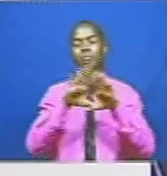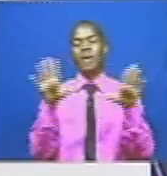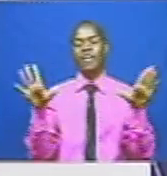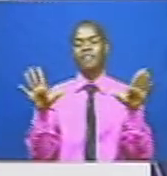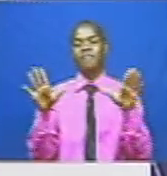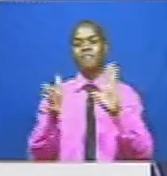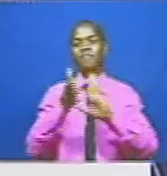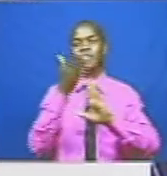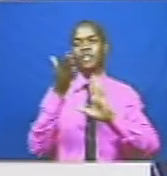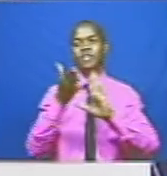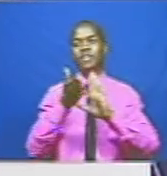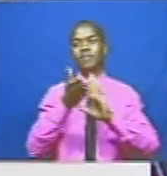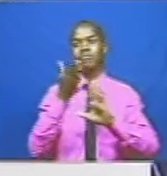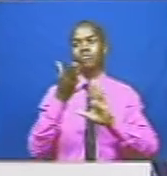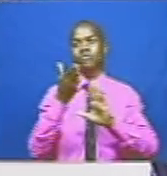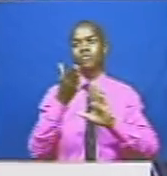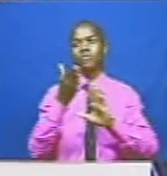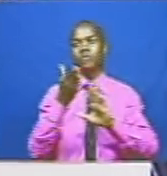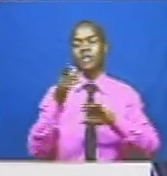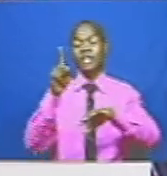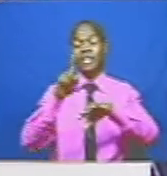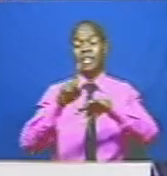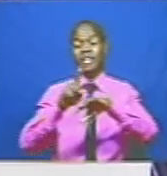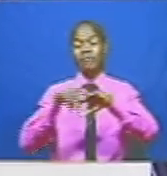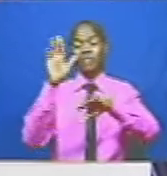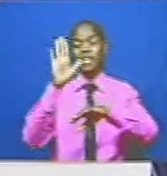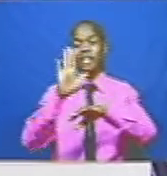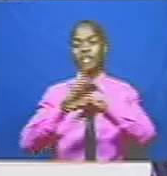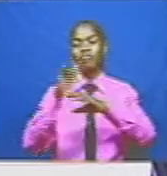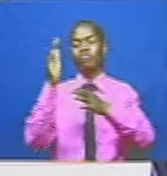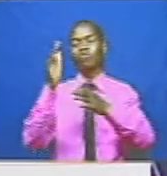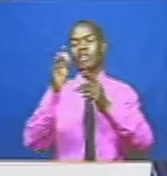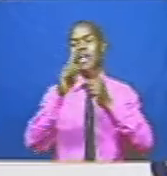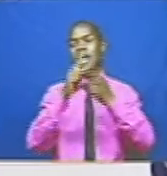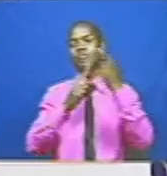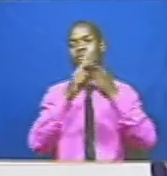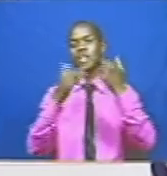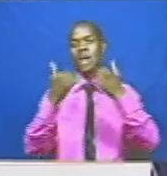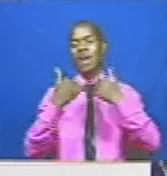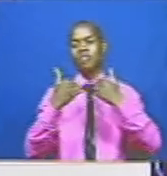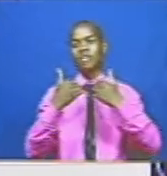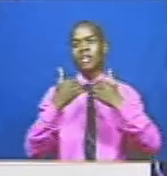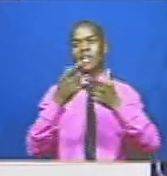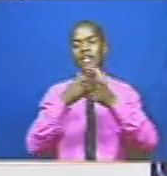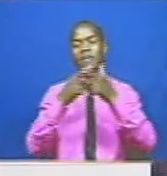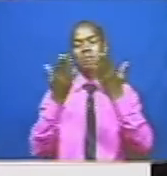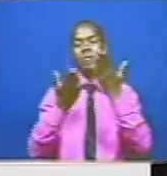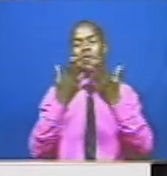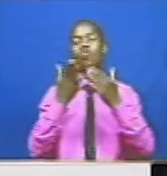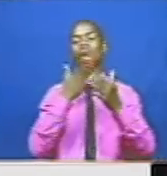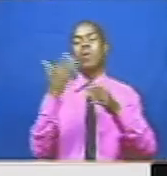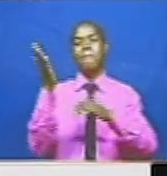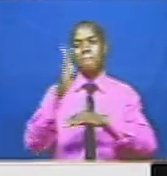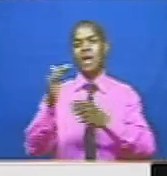spreads, then people will appreciate it better. If you get a good experience, of course, you'll want to come back again, or you want to try something else on the next county. So that way, when